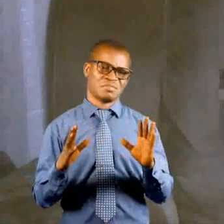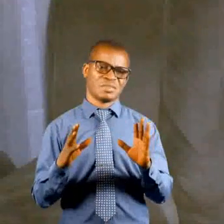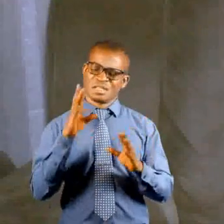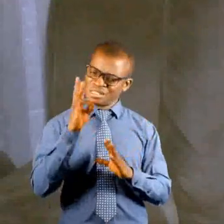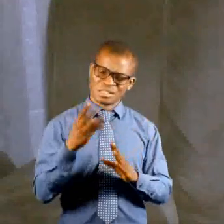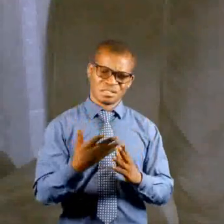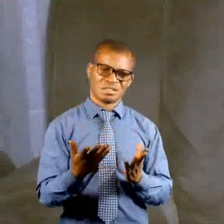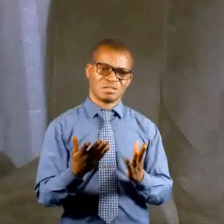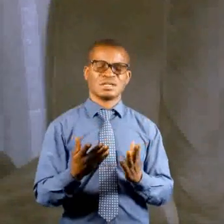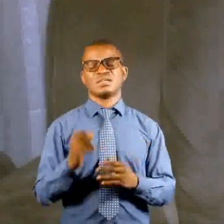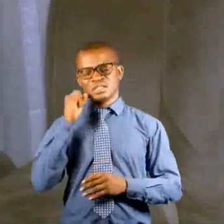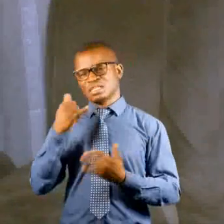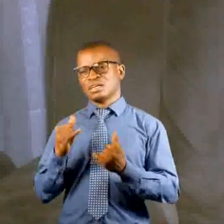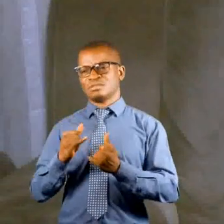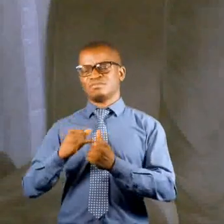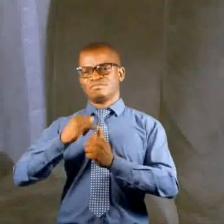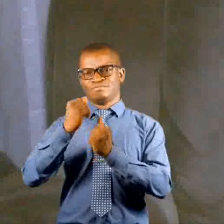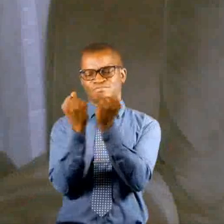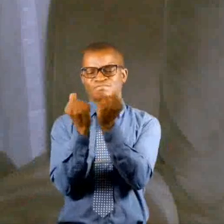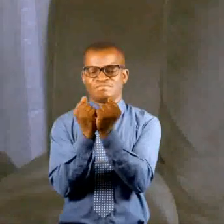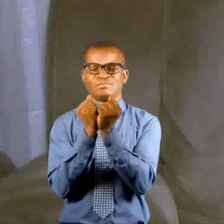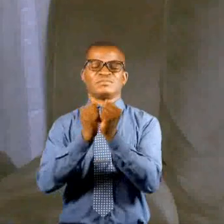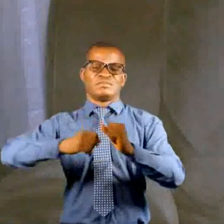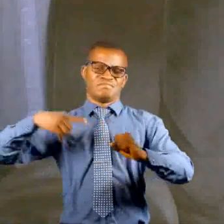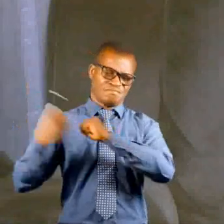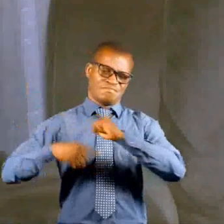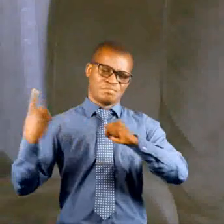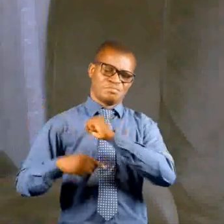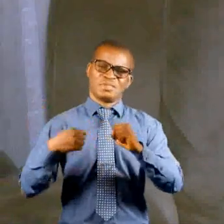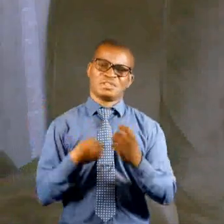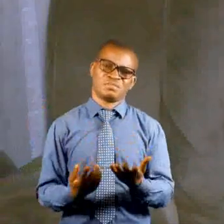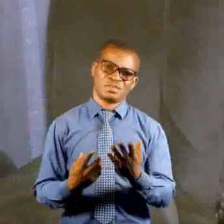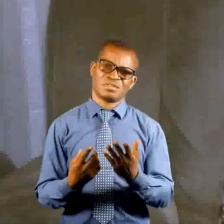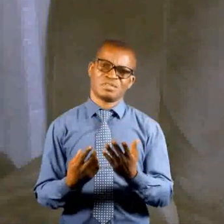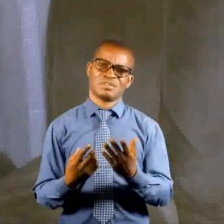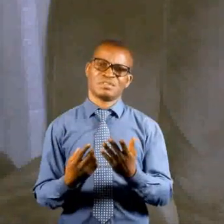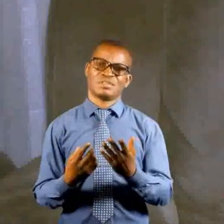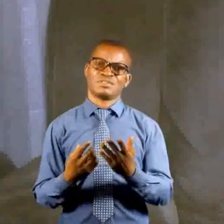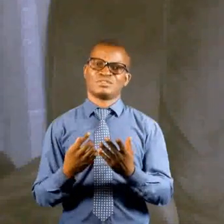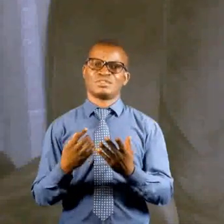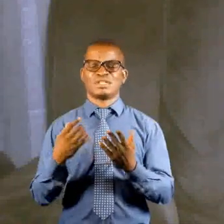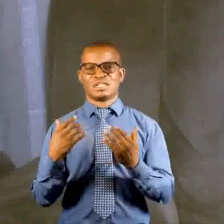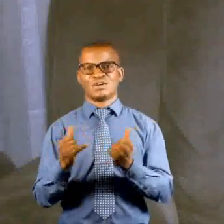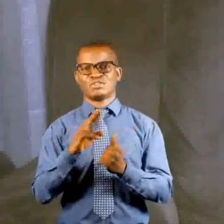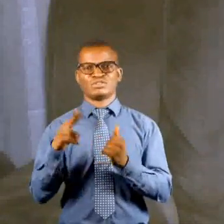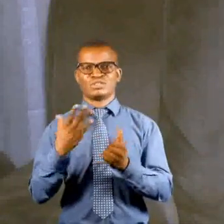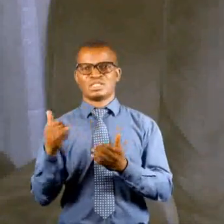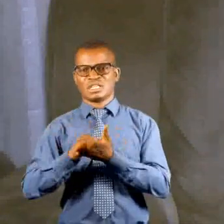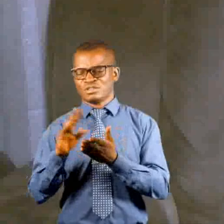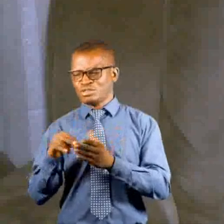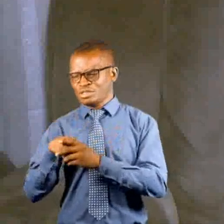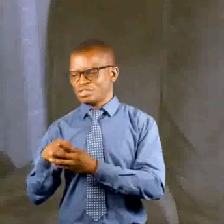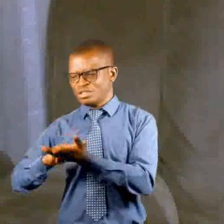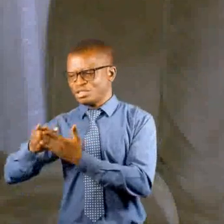minerals is complete six. Then she now tie me up and beat me. went out on the street that I is in the kitchen. She